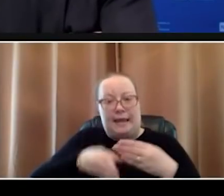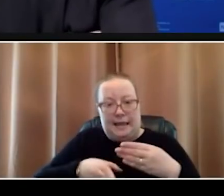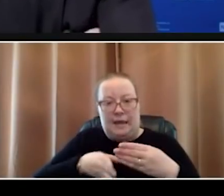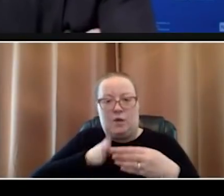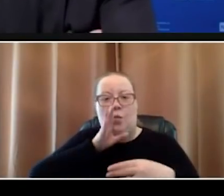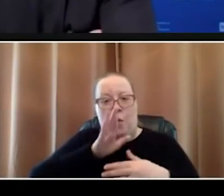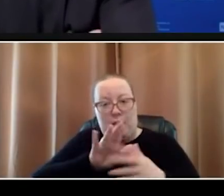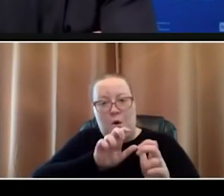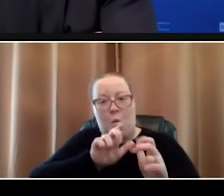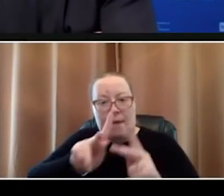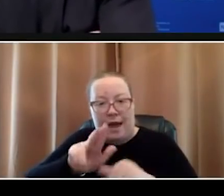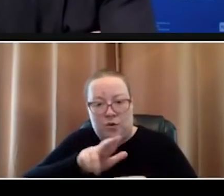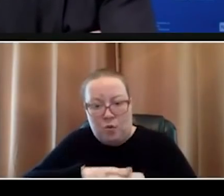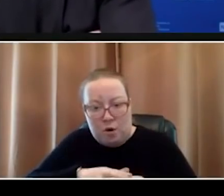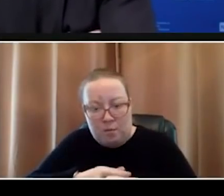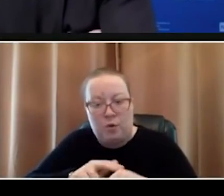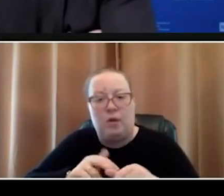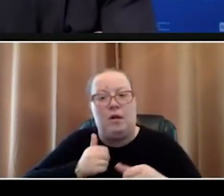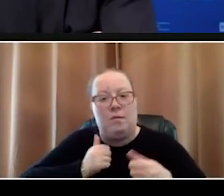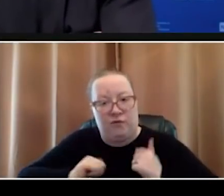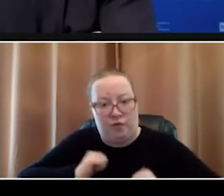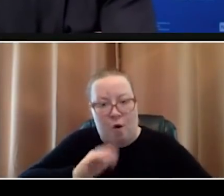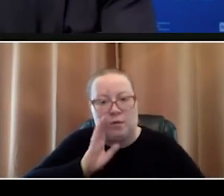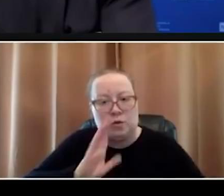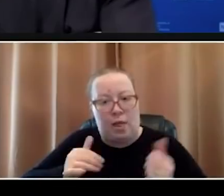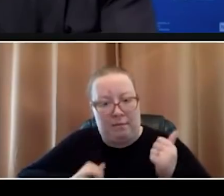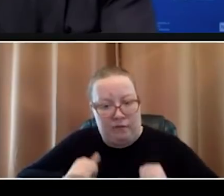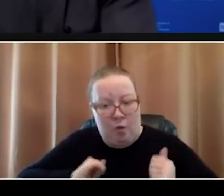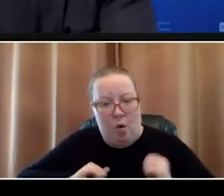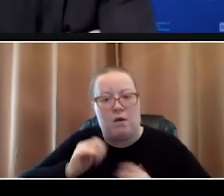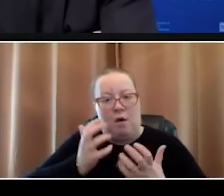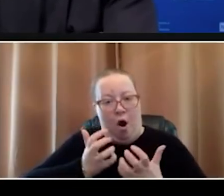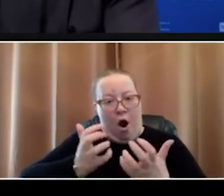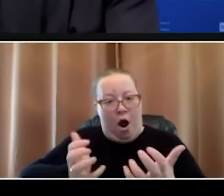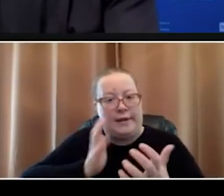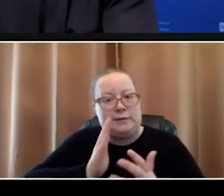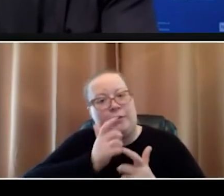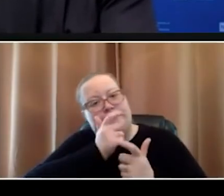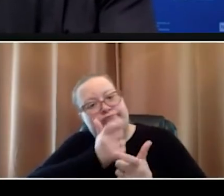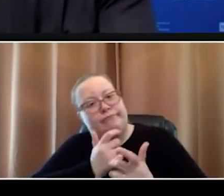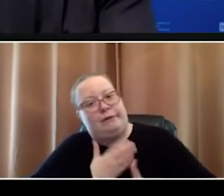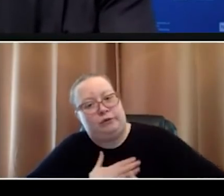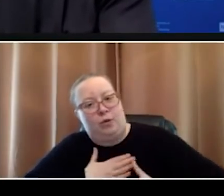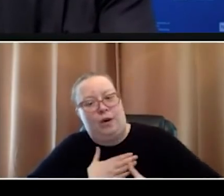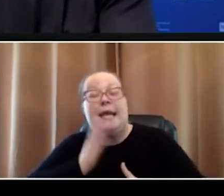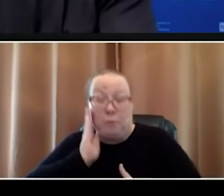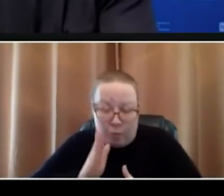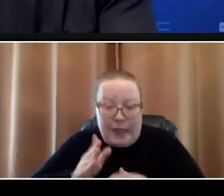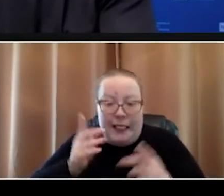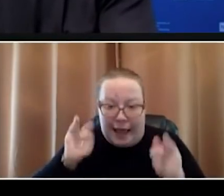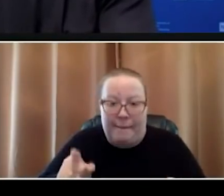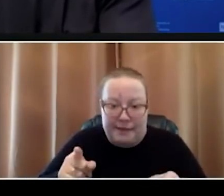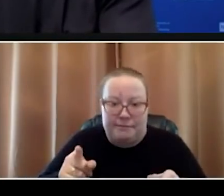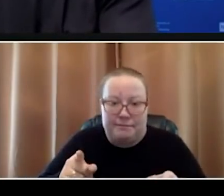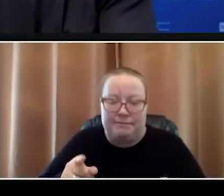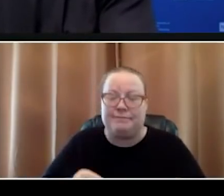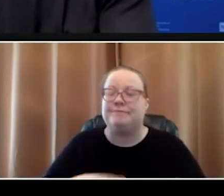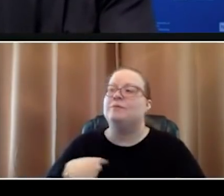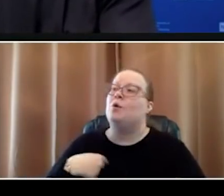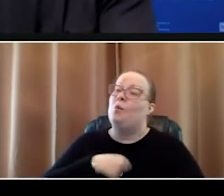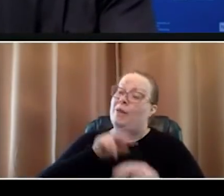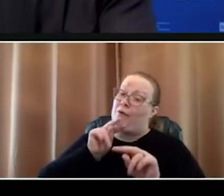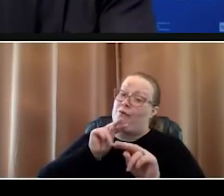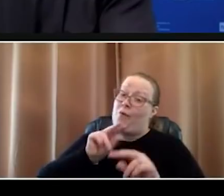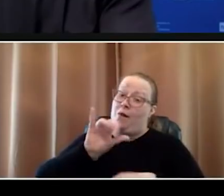theaters. Performers will be performing. Audiences will be enjoying it. It will happen. We look forward to that day.